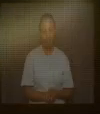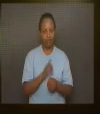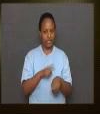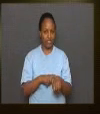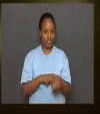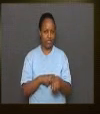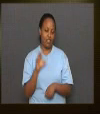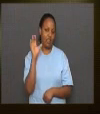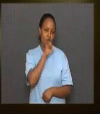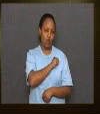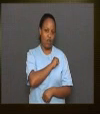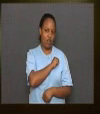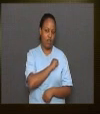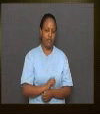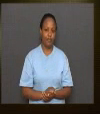Time's up.